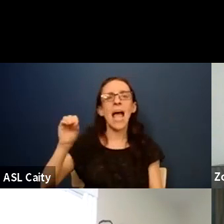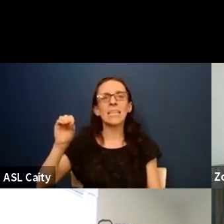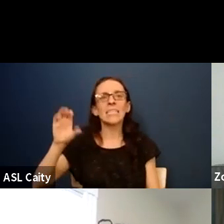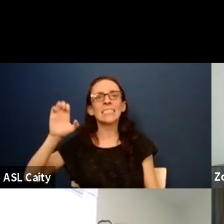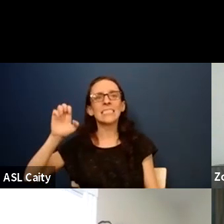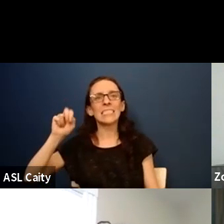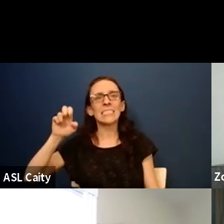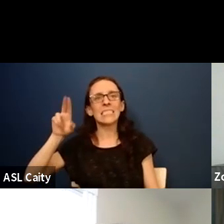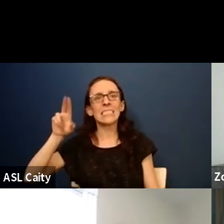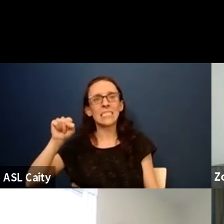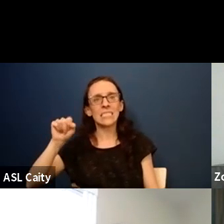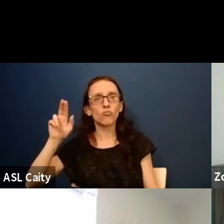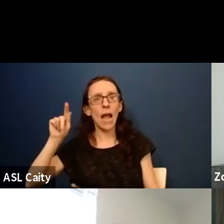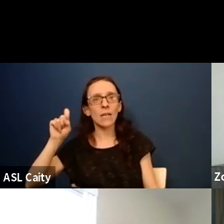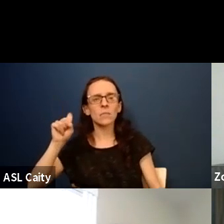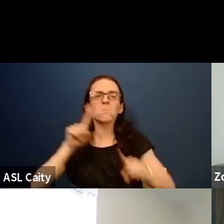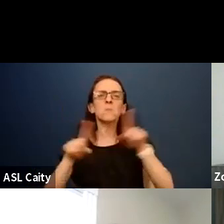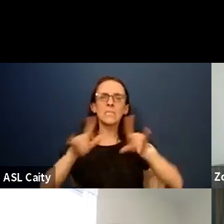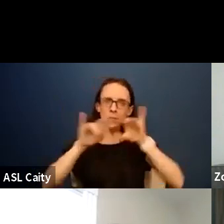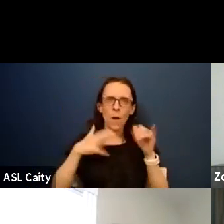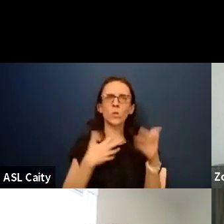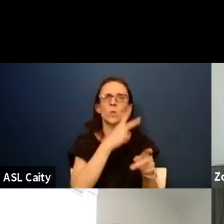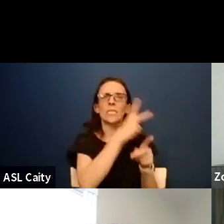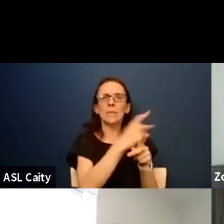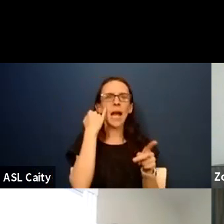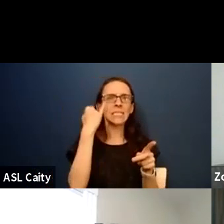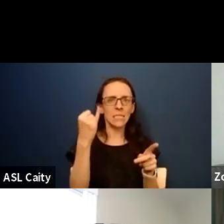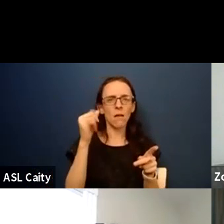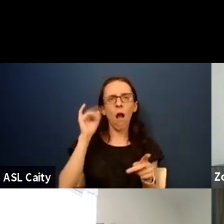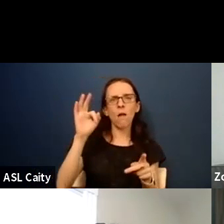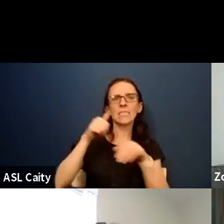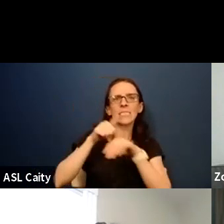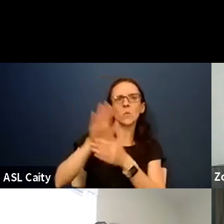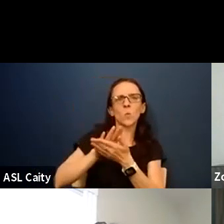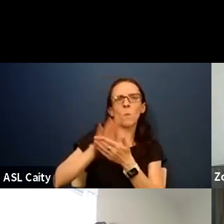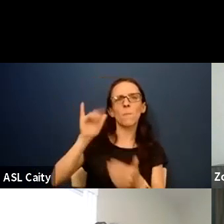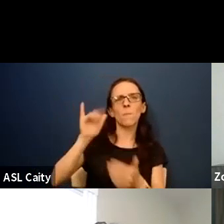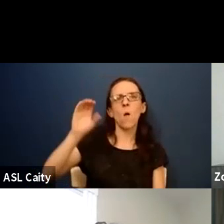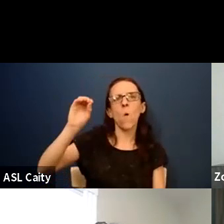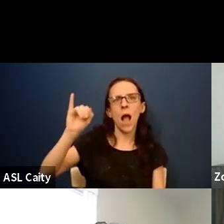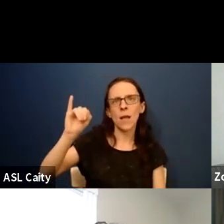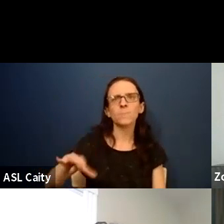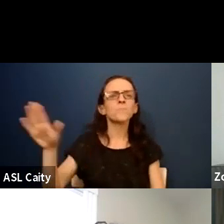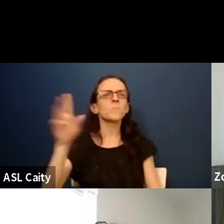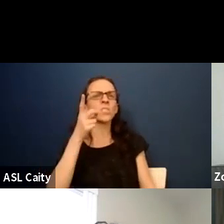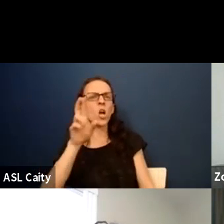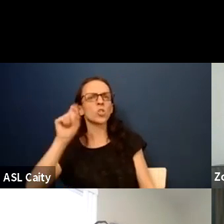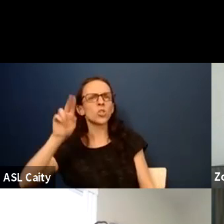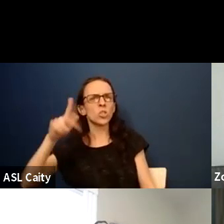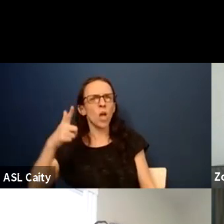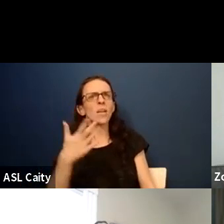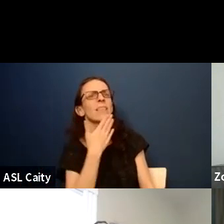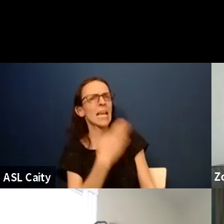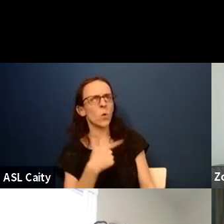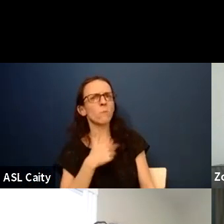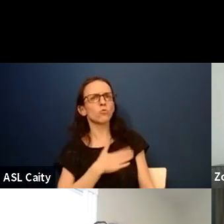on the table sending school groups by OI. So Dr. Tung, I appreciate that. I'm not sure that I follow how you would